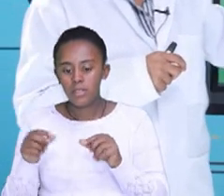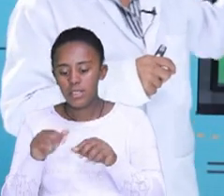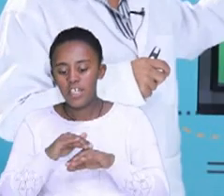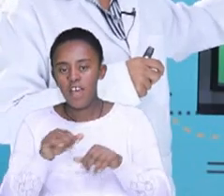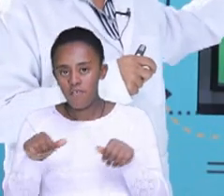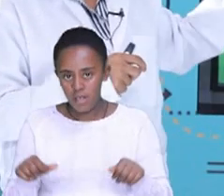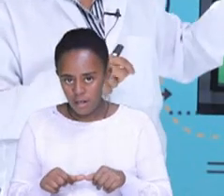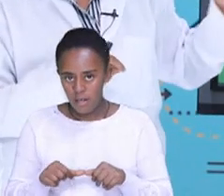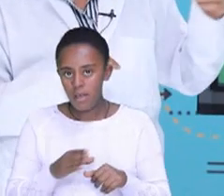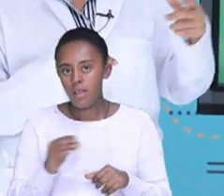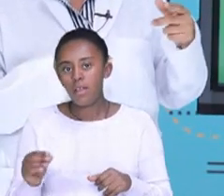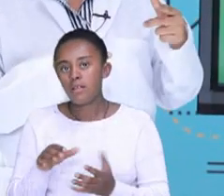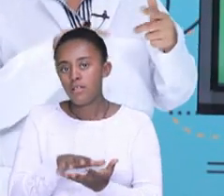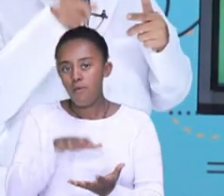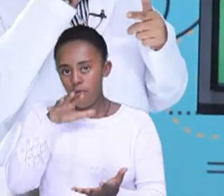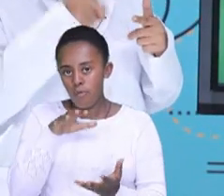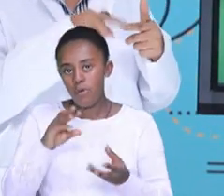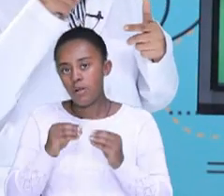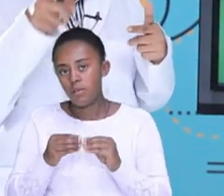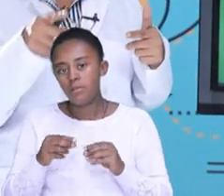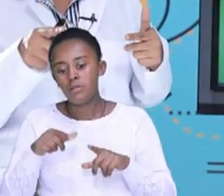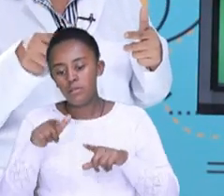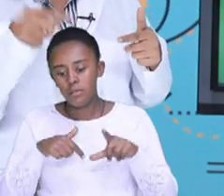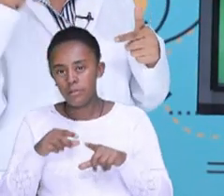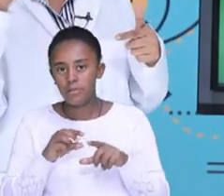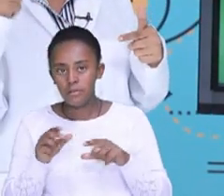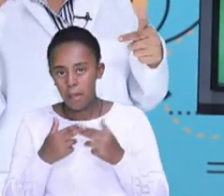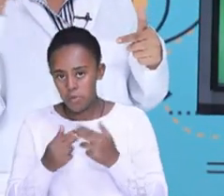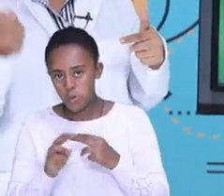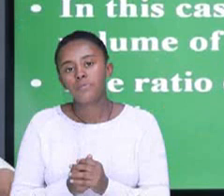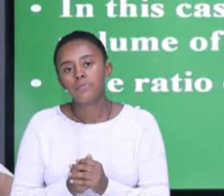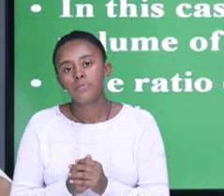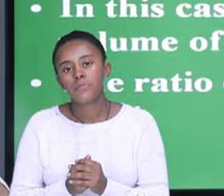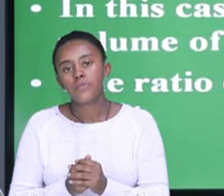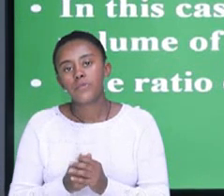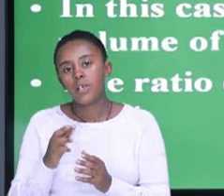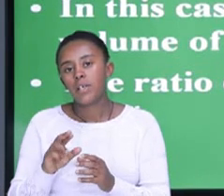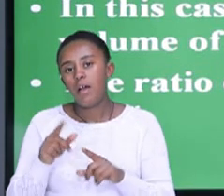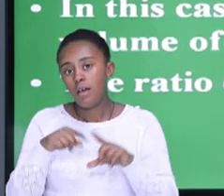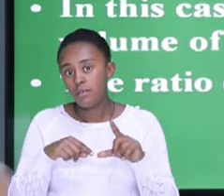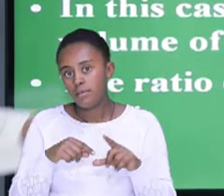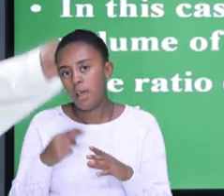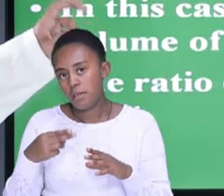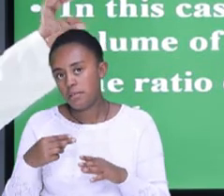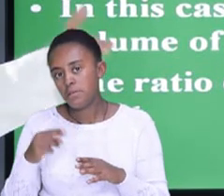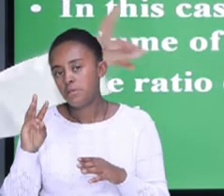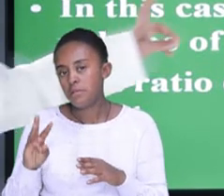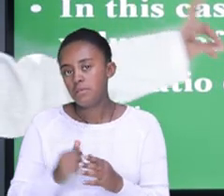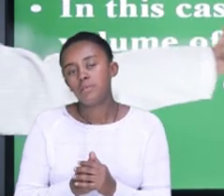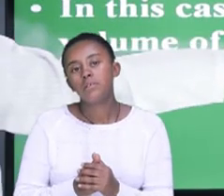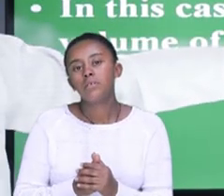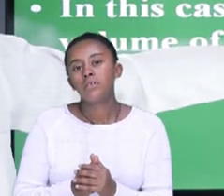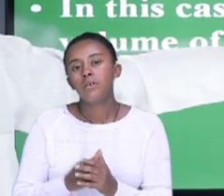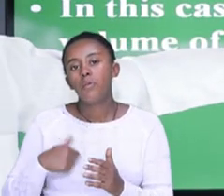area, and the volume is calculated by length times width times height. In this case, we